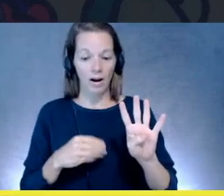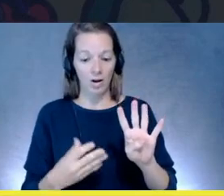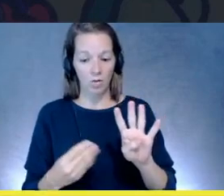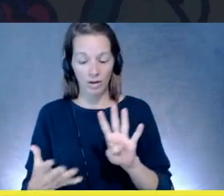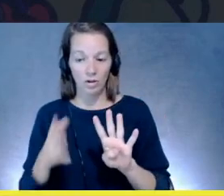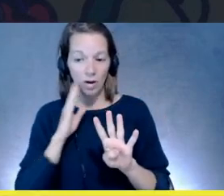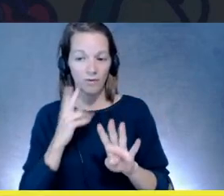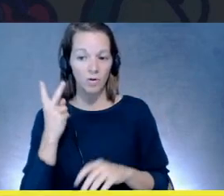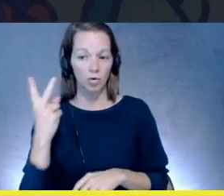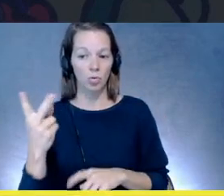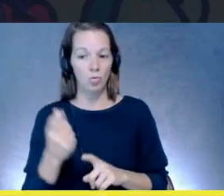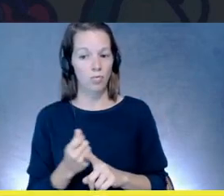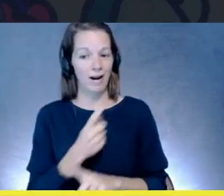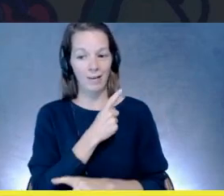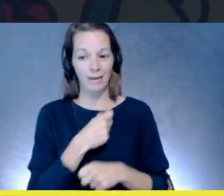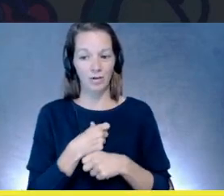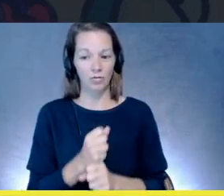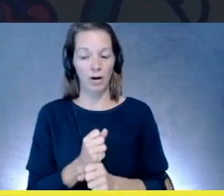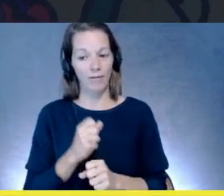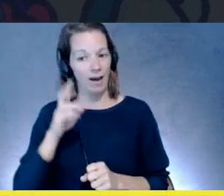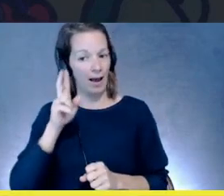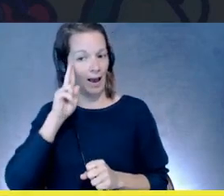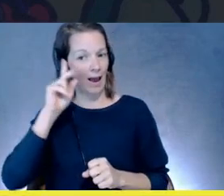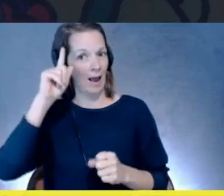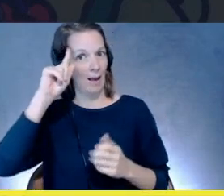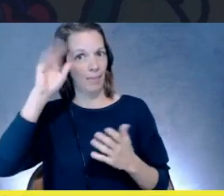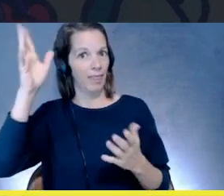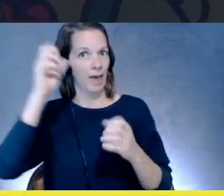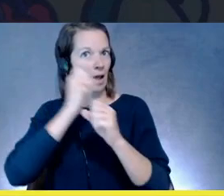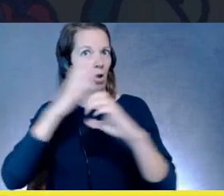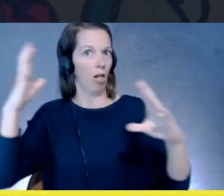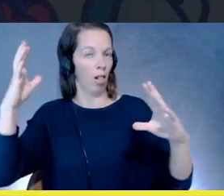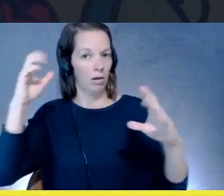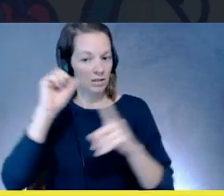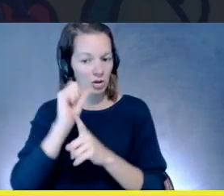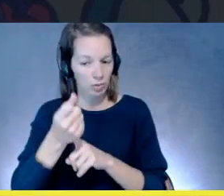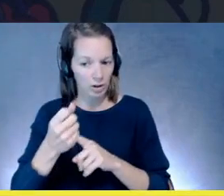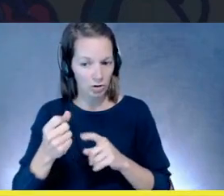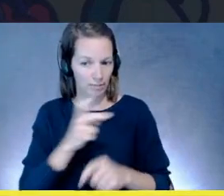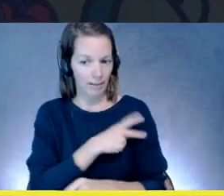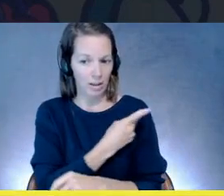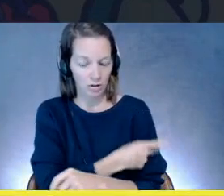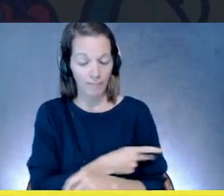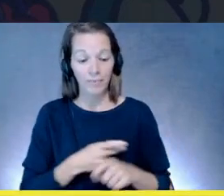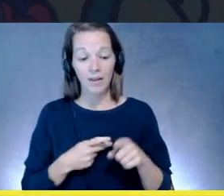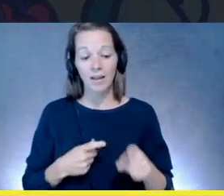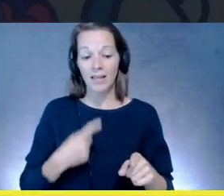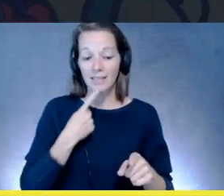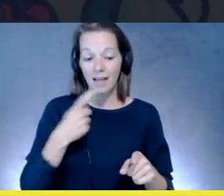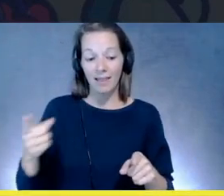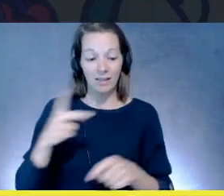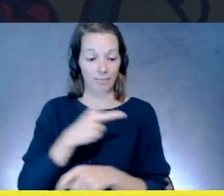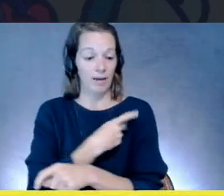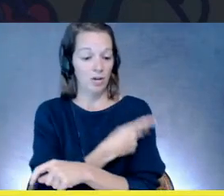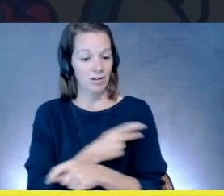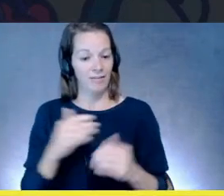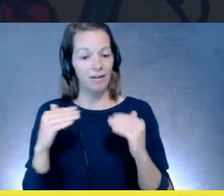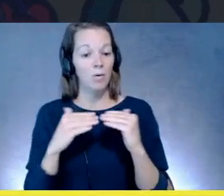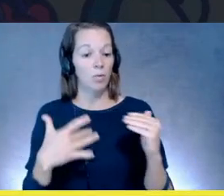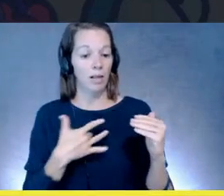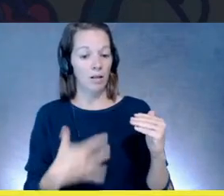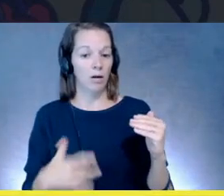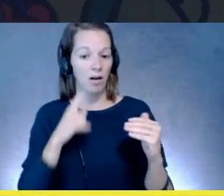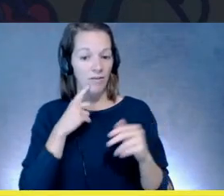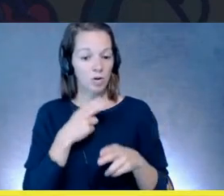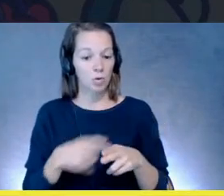randomly generated hypothetical patients. Respondents are informed that these patients have an equal likelihood of short-term survival